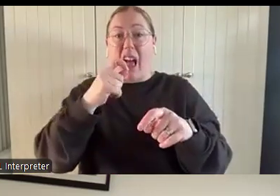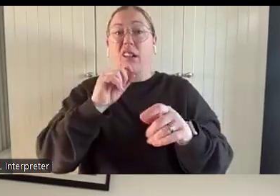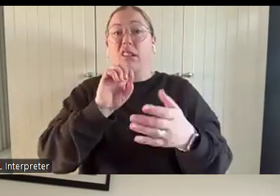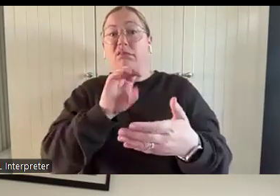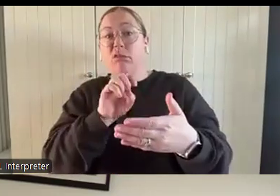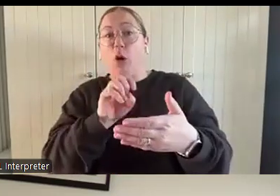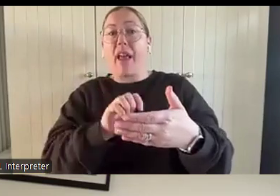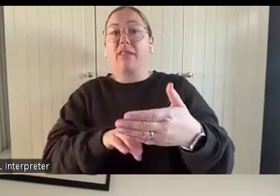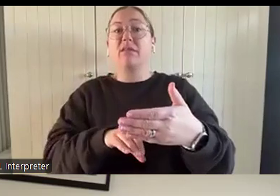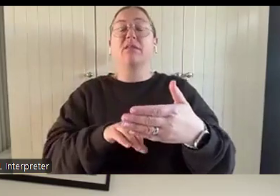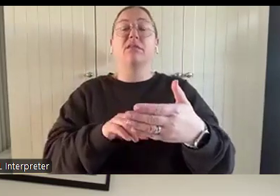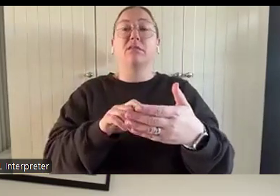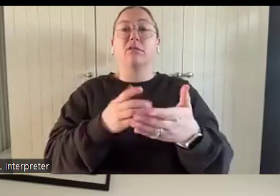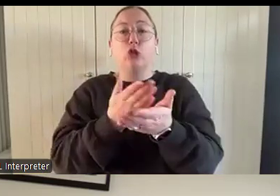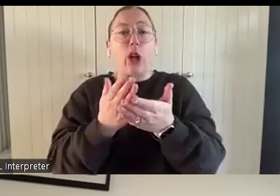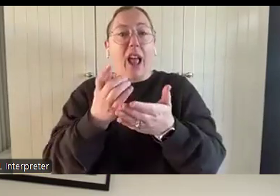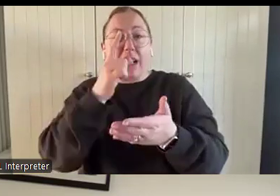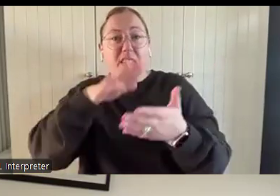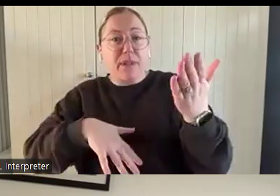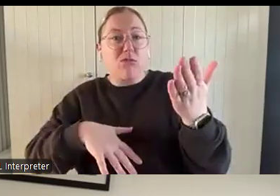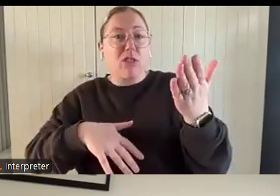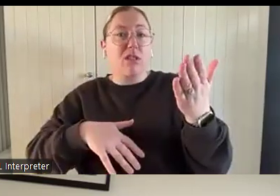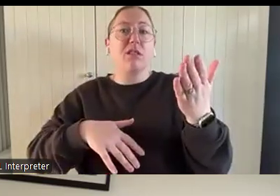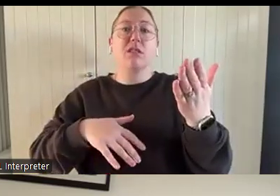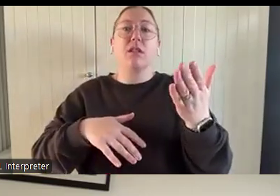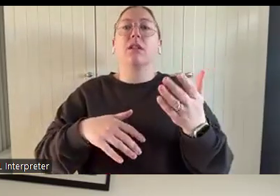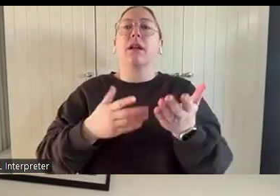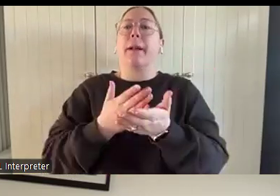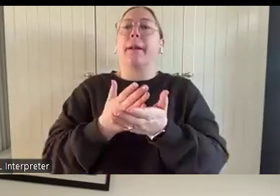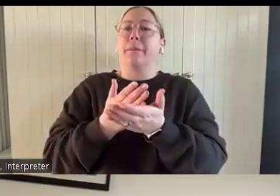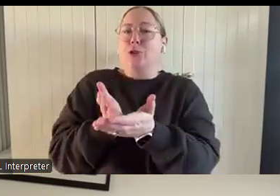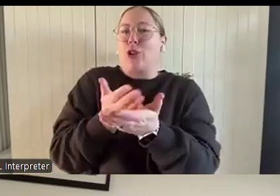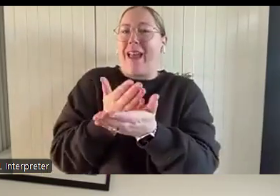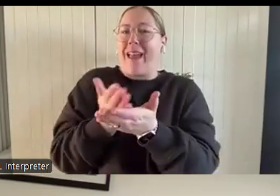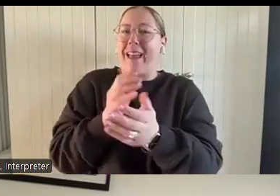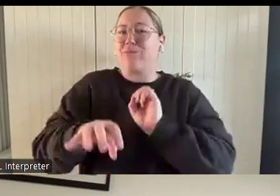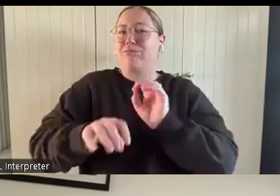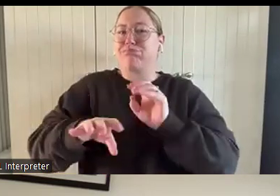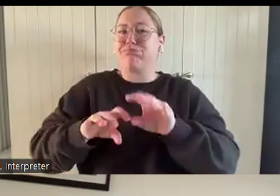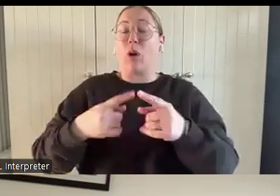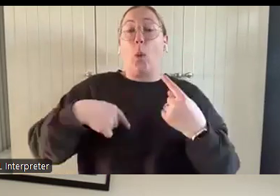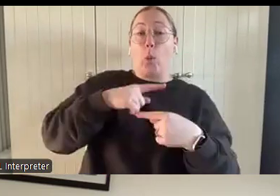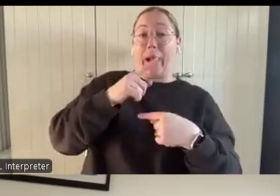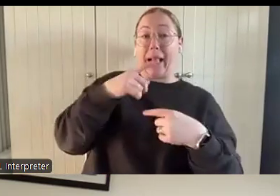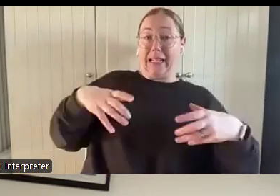and engage with peer advocates like myself and the other 2 members of the team who respond and support